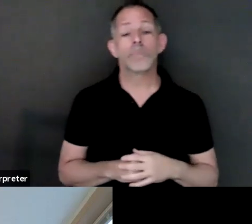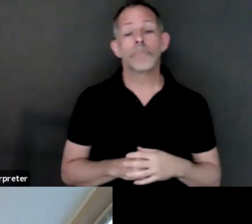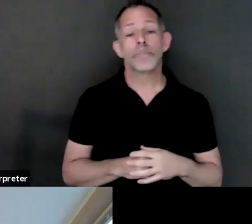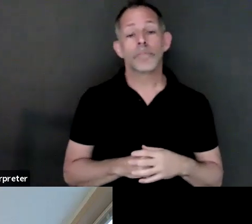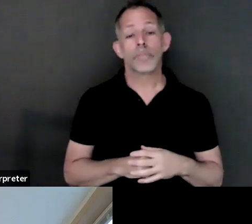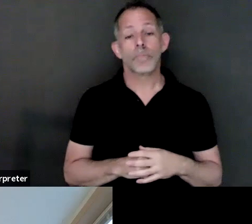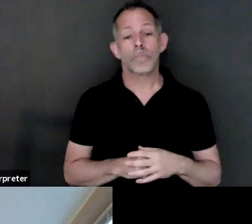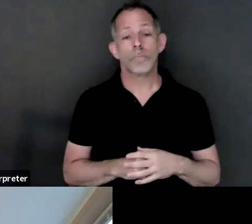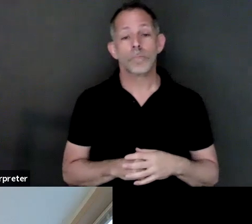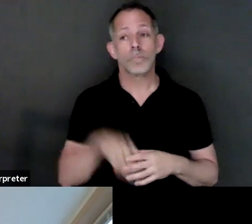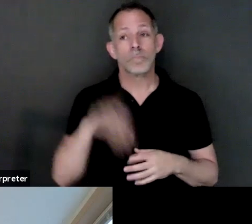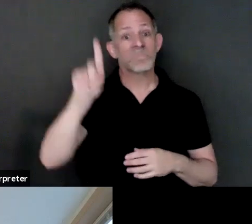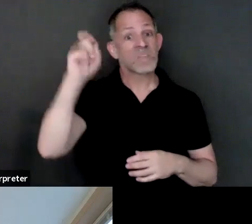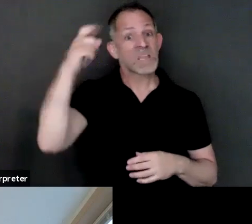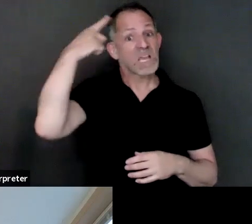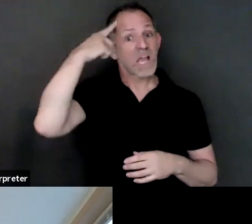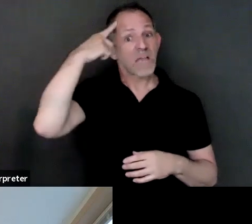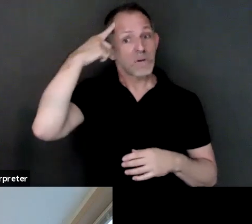and older?